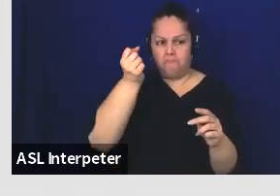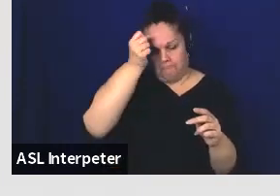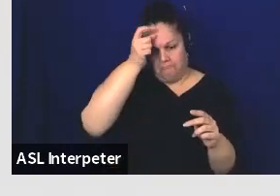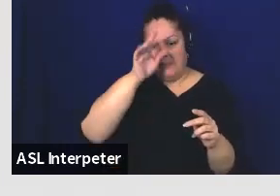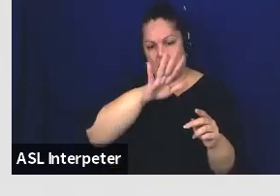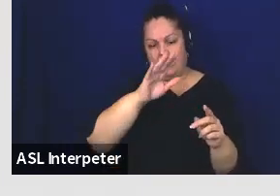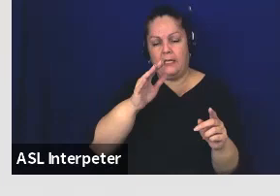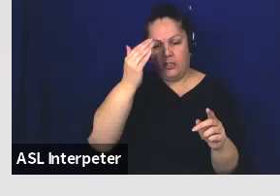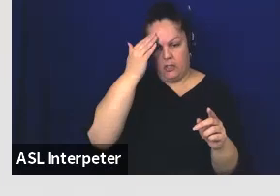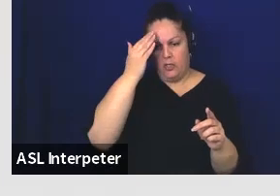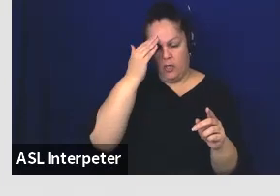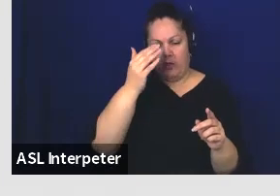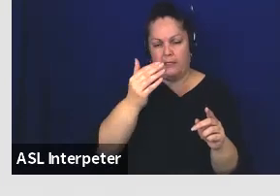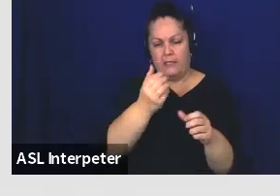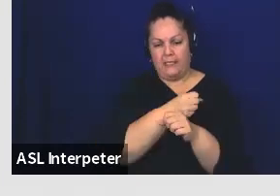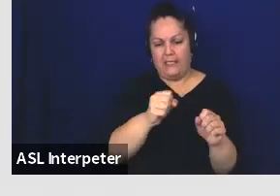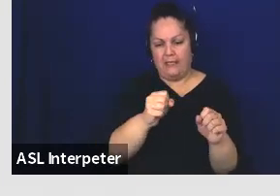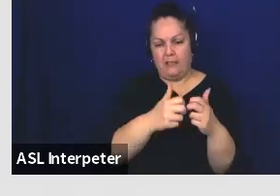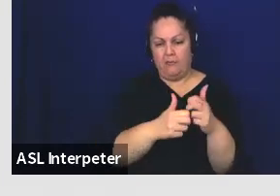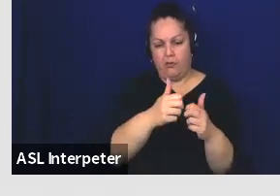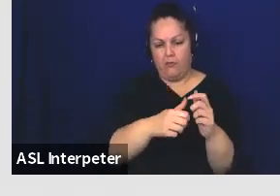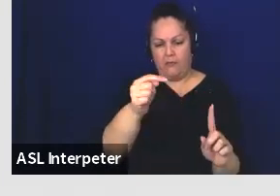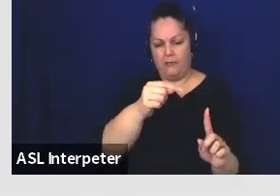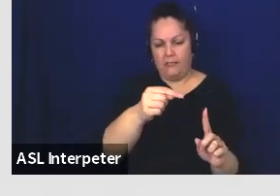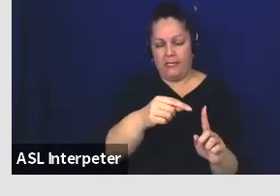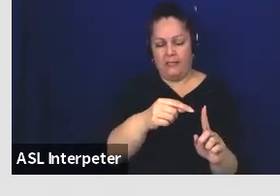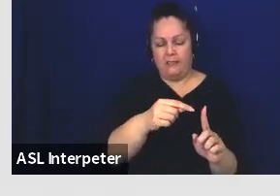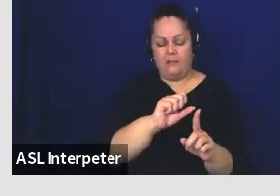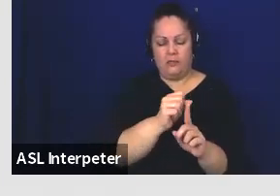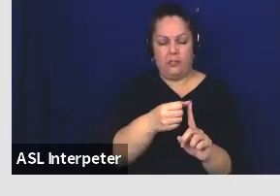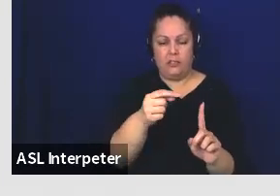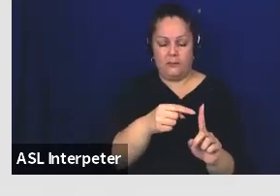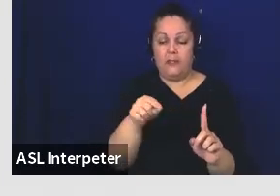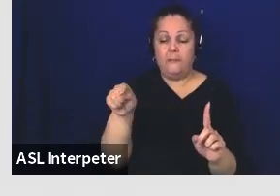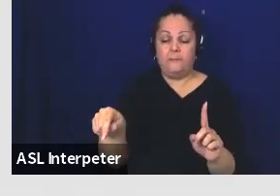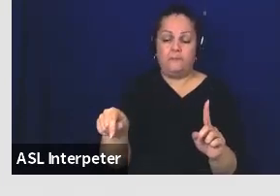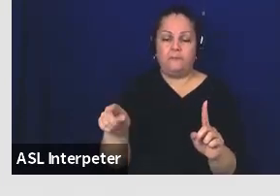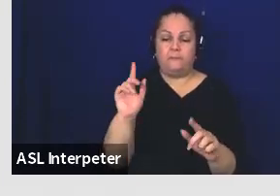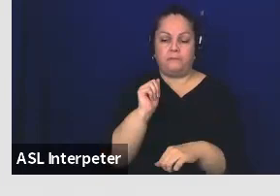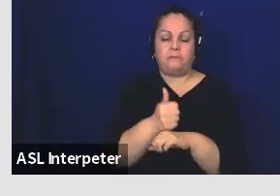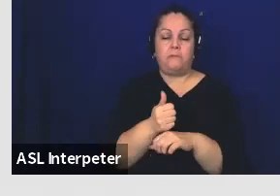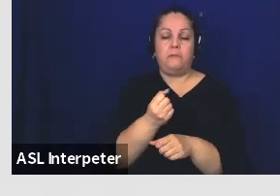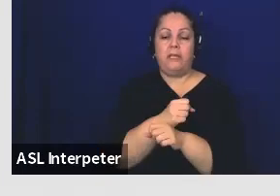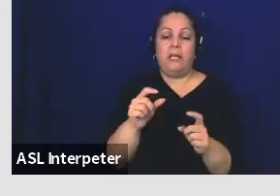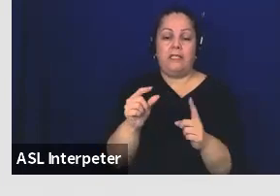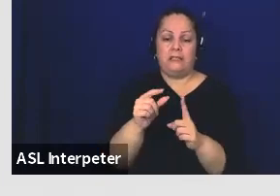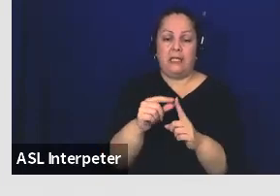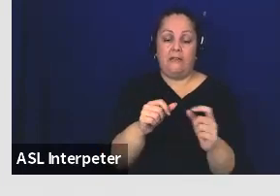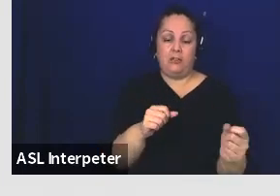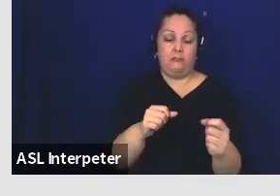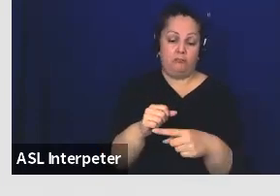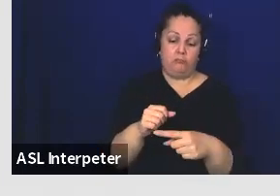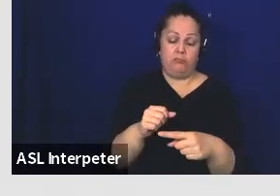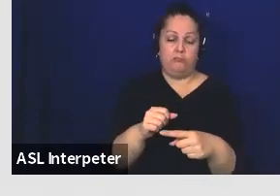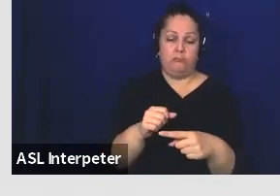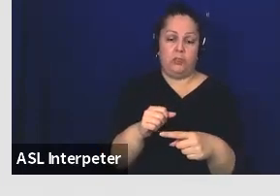the safety nuances for their particular situation. So they could set up a safe word to send to someone to say that